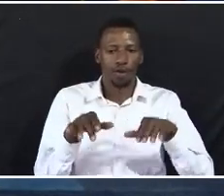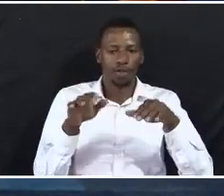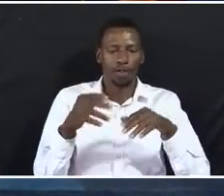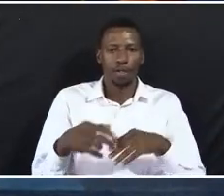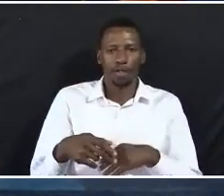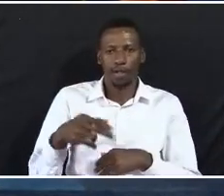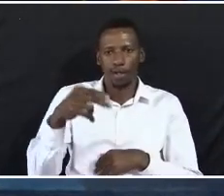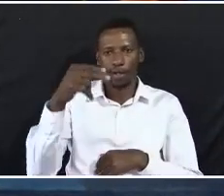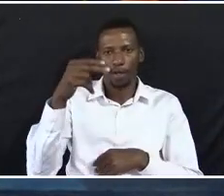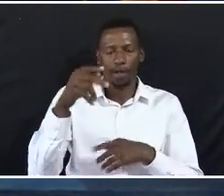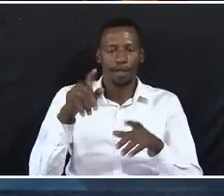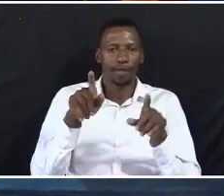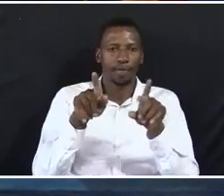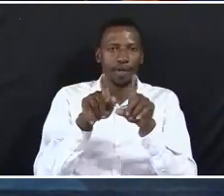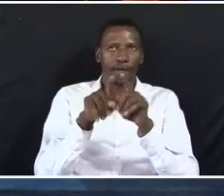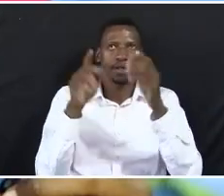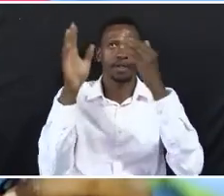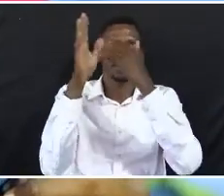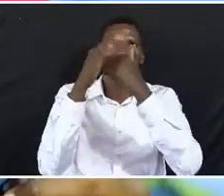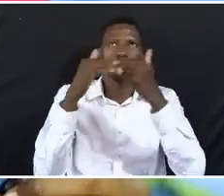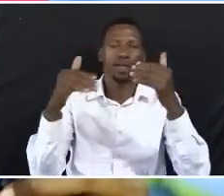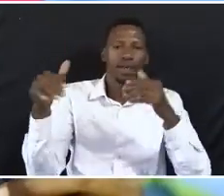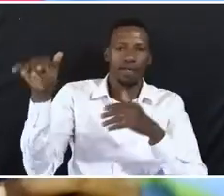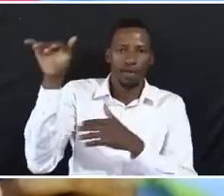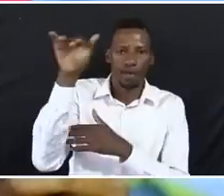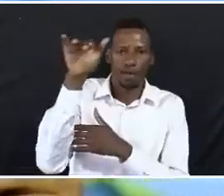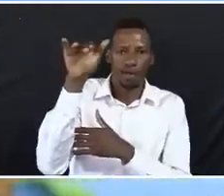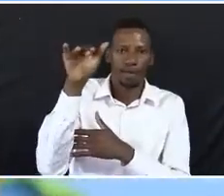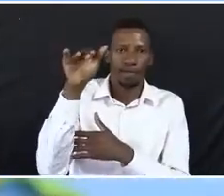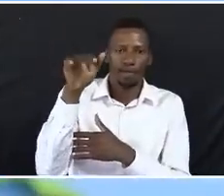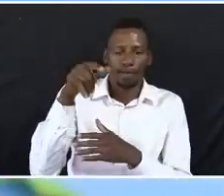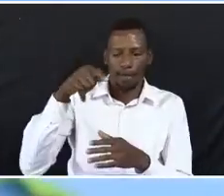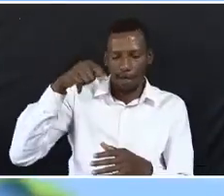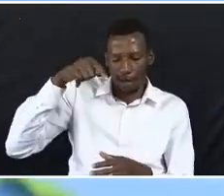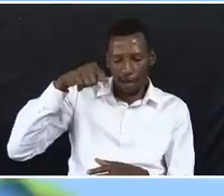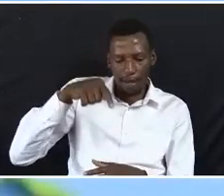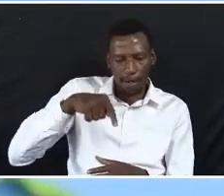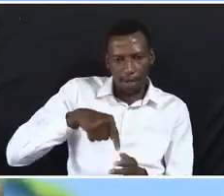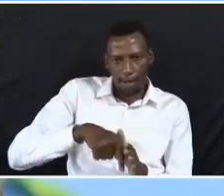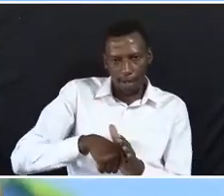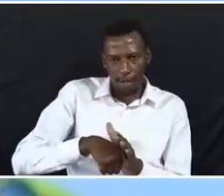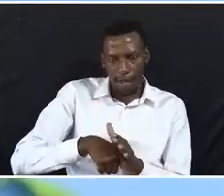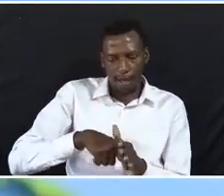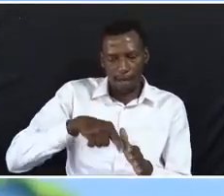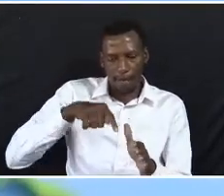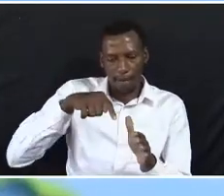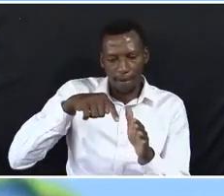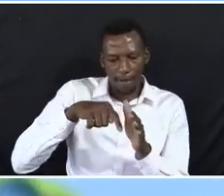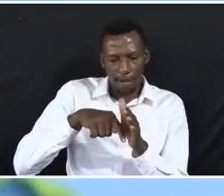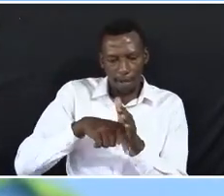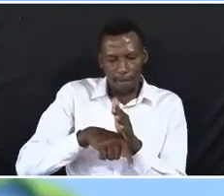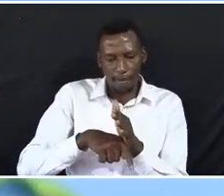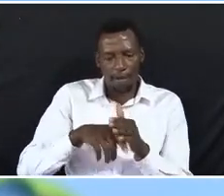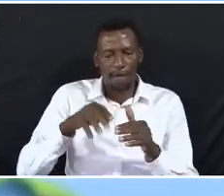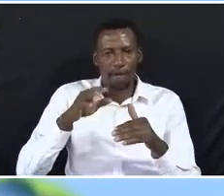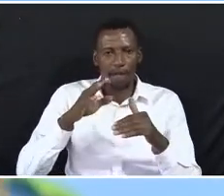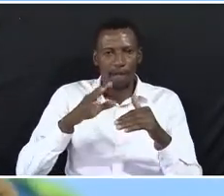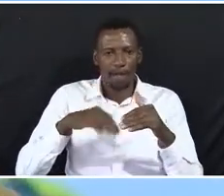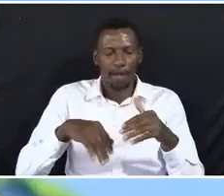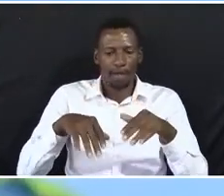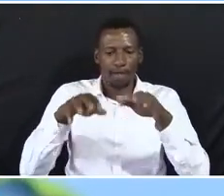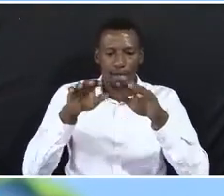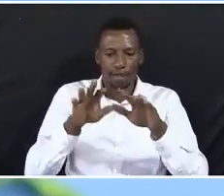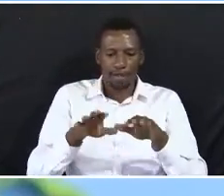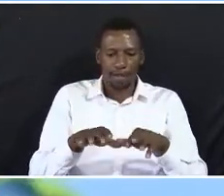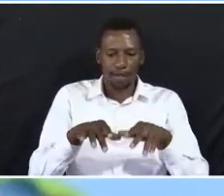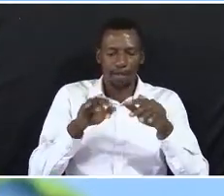above. Deep, deep as the deepest sea is my